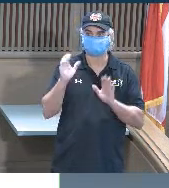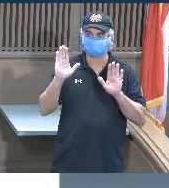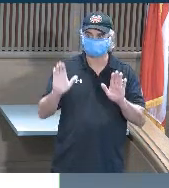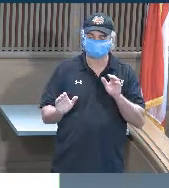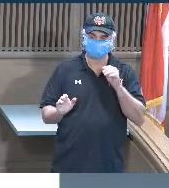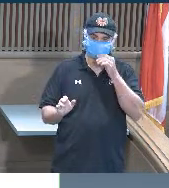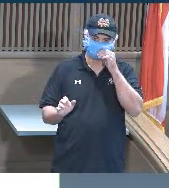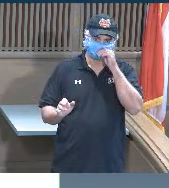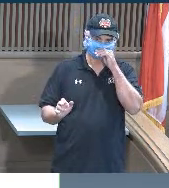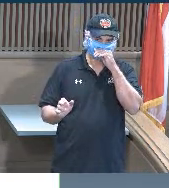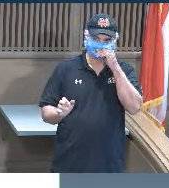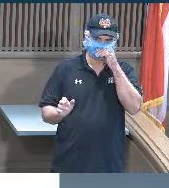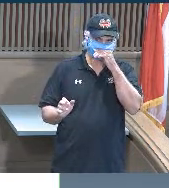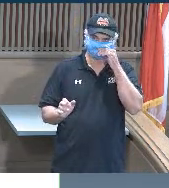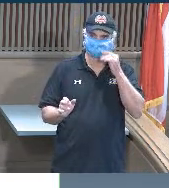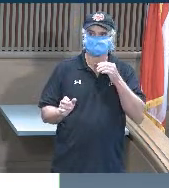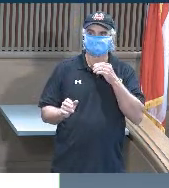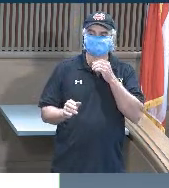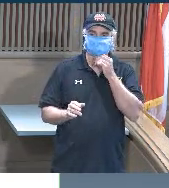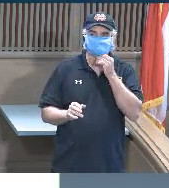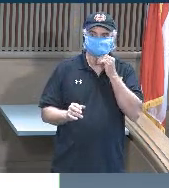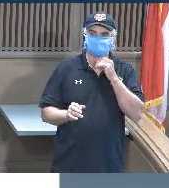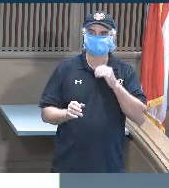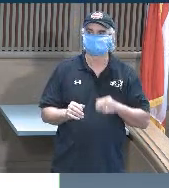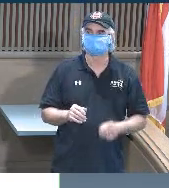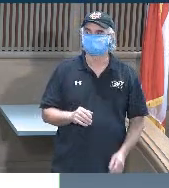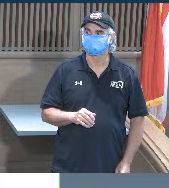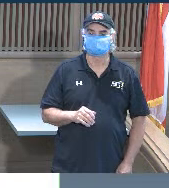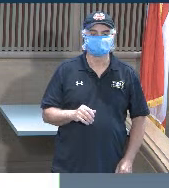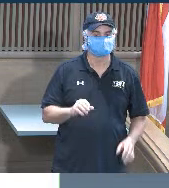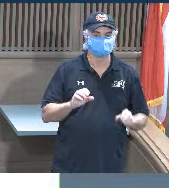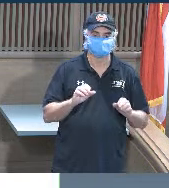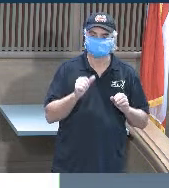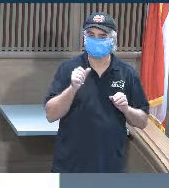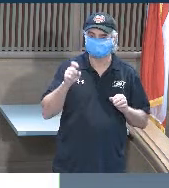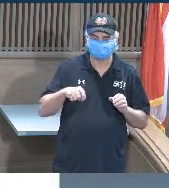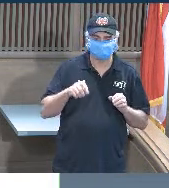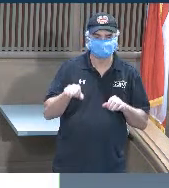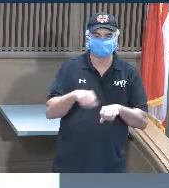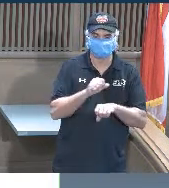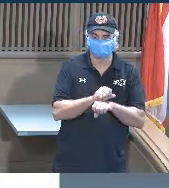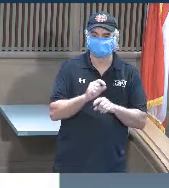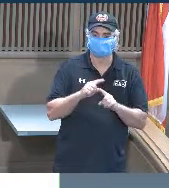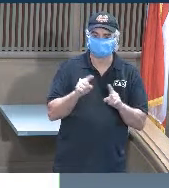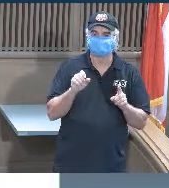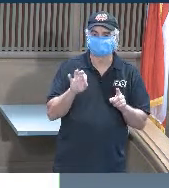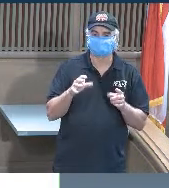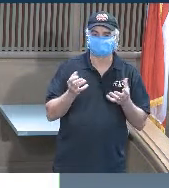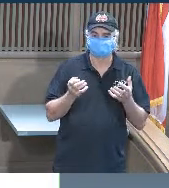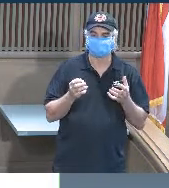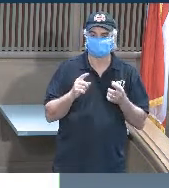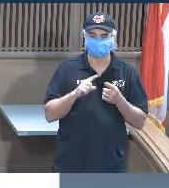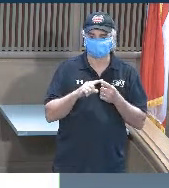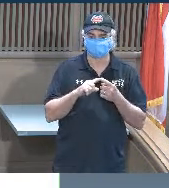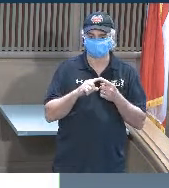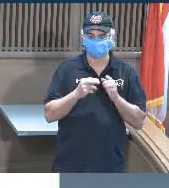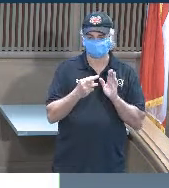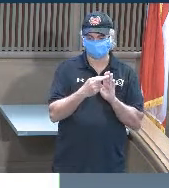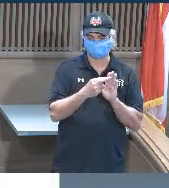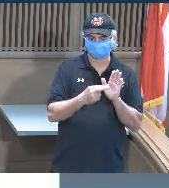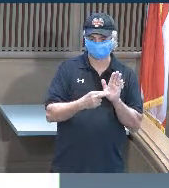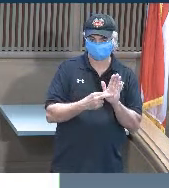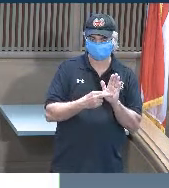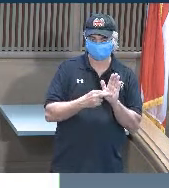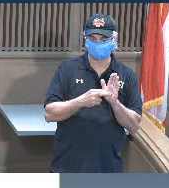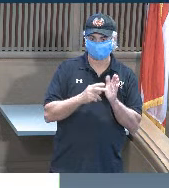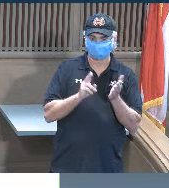health department. You don't have to have an appointment, but if you want to pre-register,